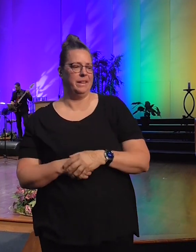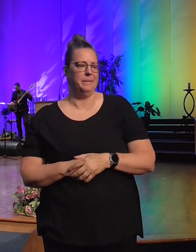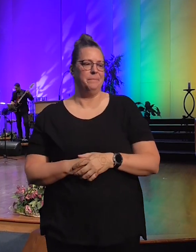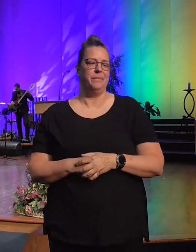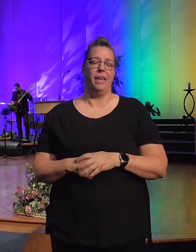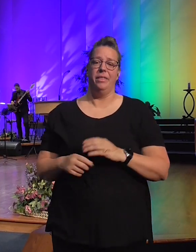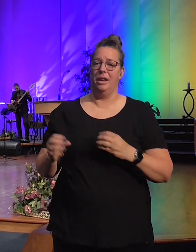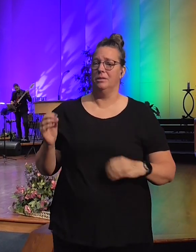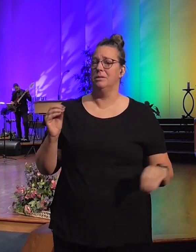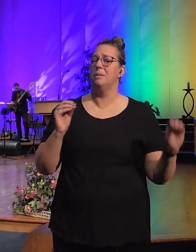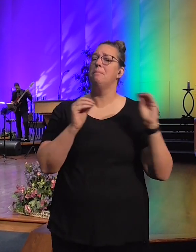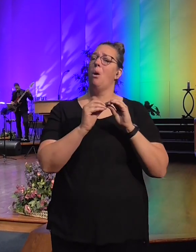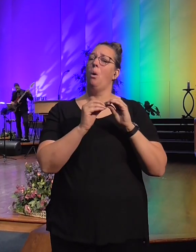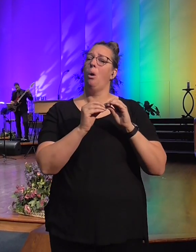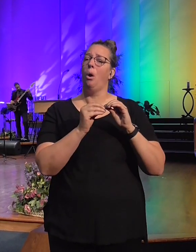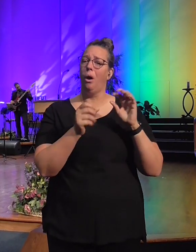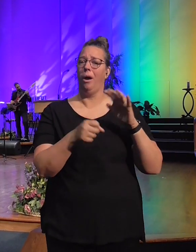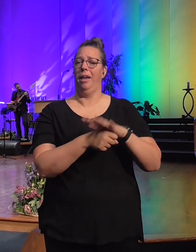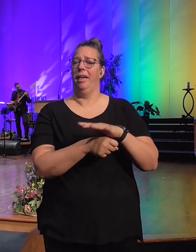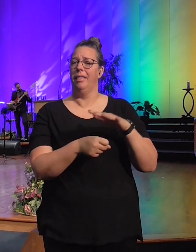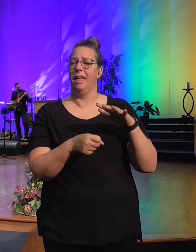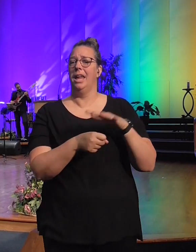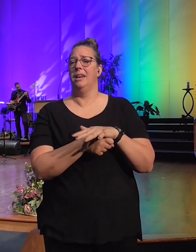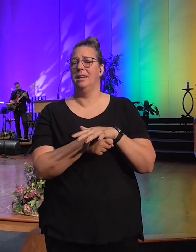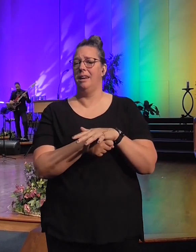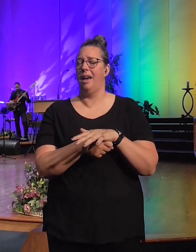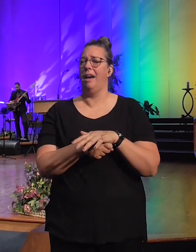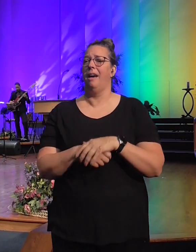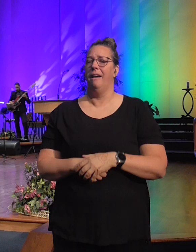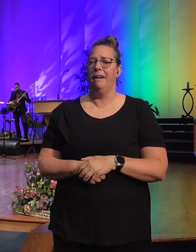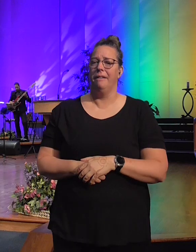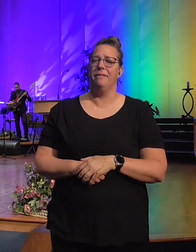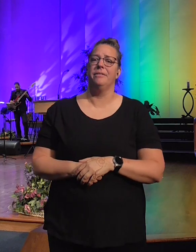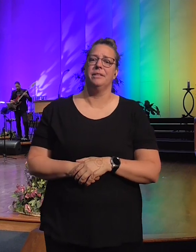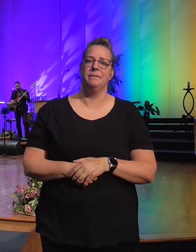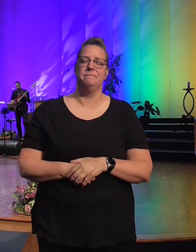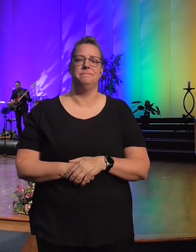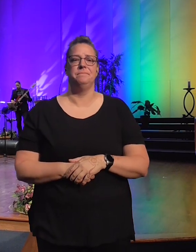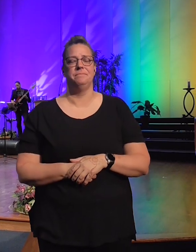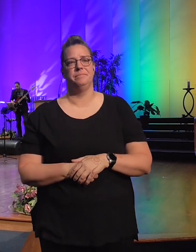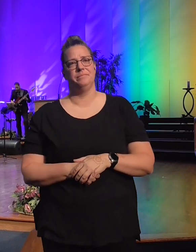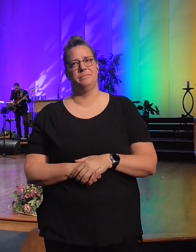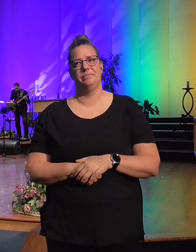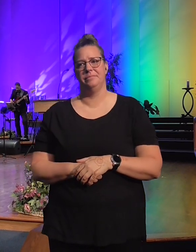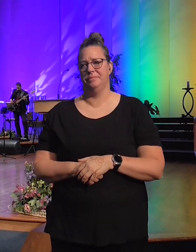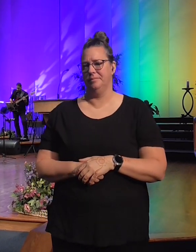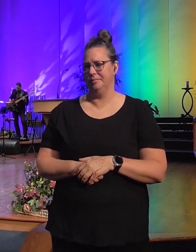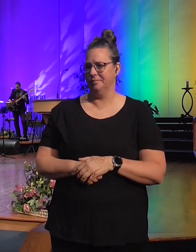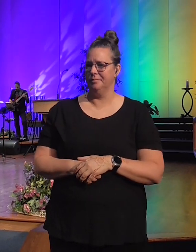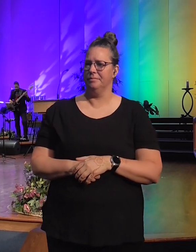enough. Yeah, there's more than enough.